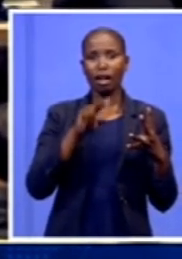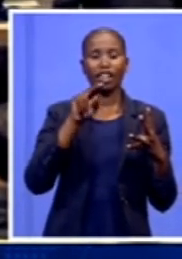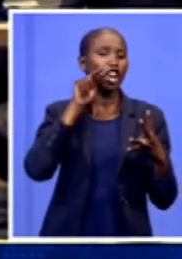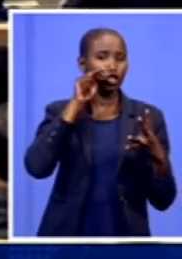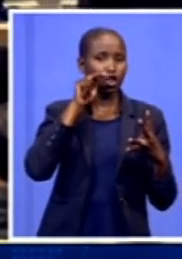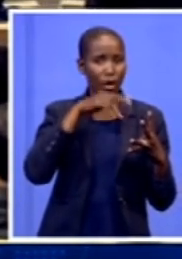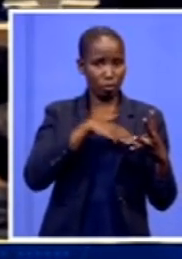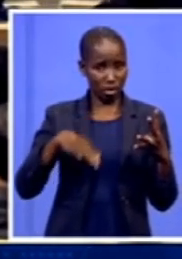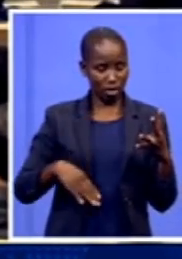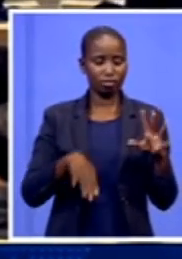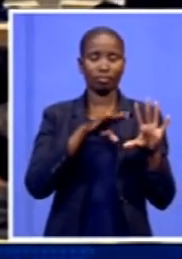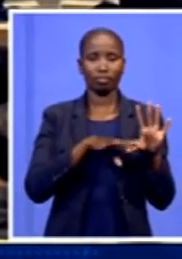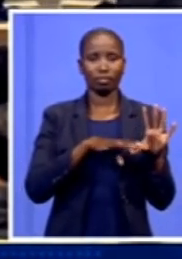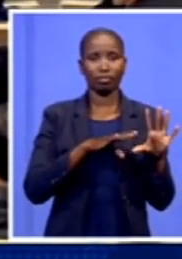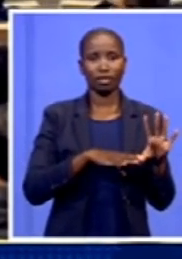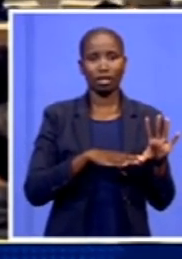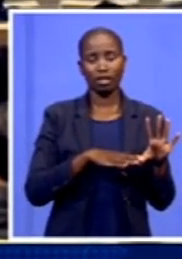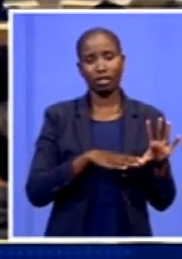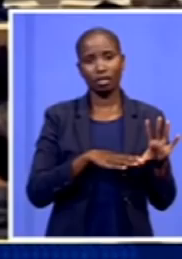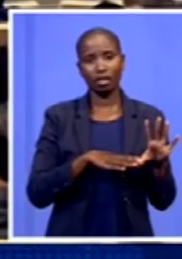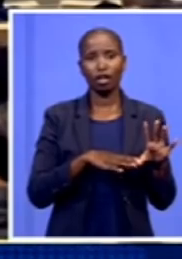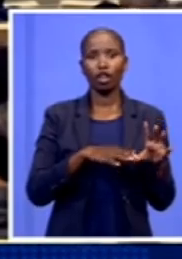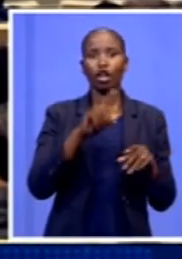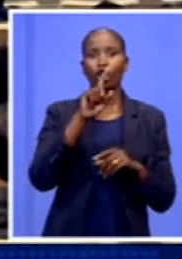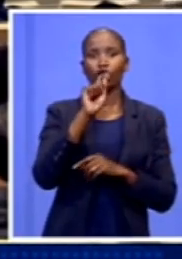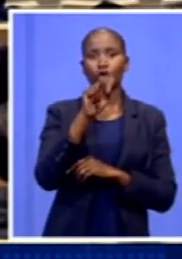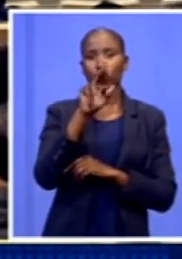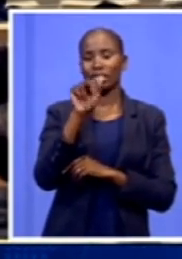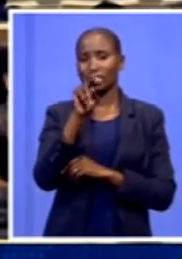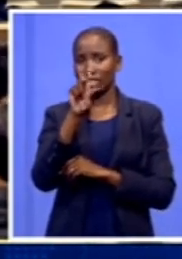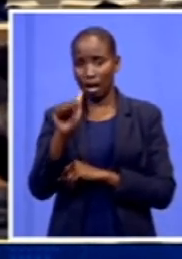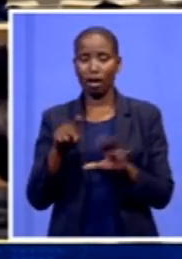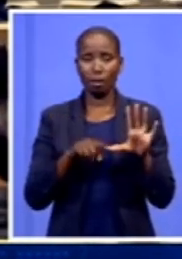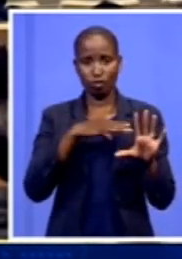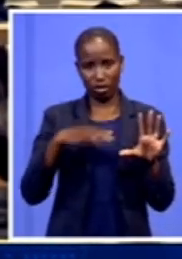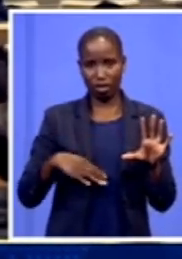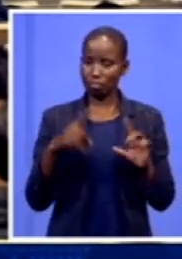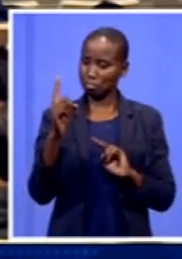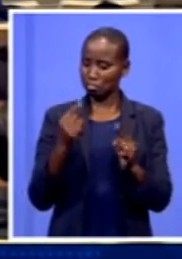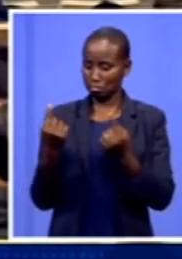Sayed from Tunisia. Please, may we welcome you on stage.